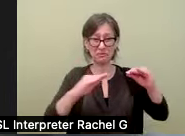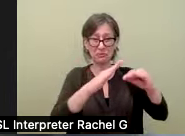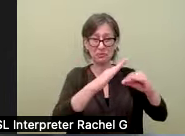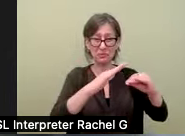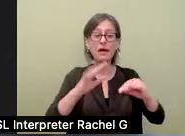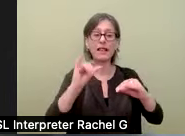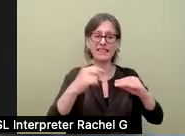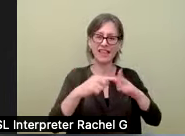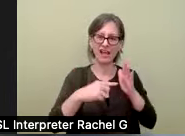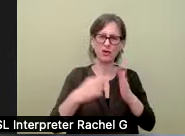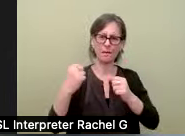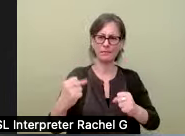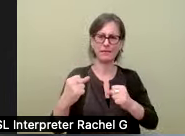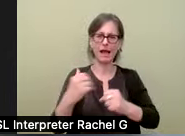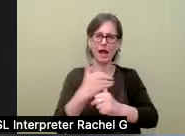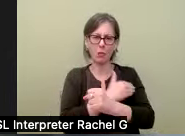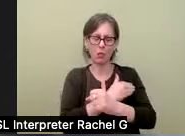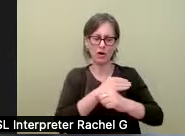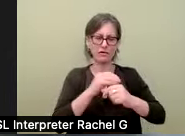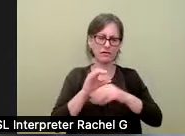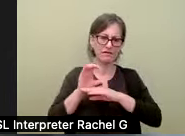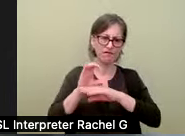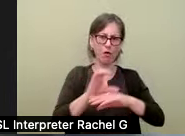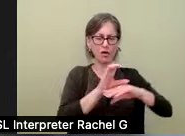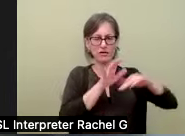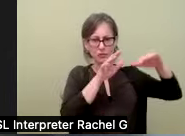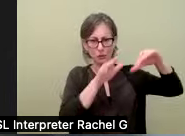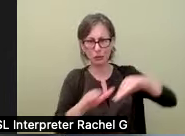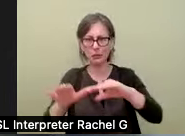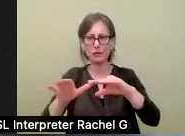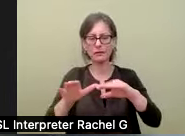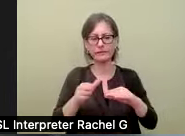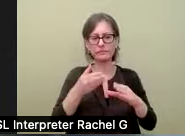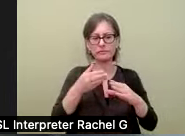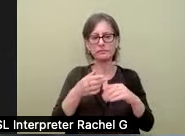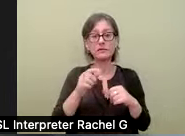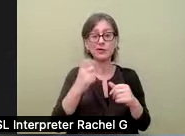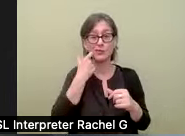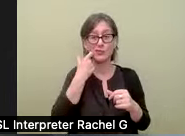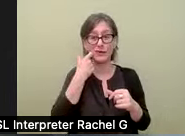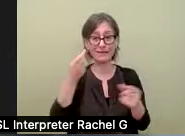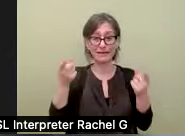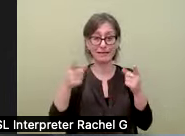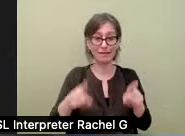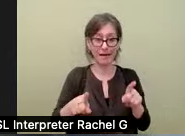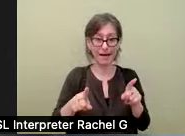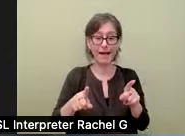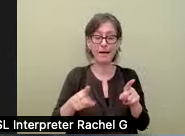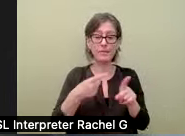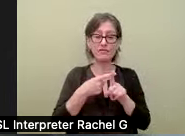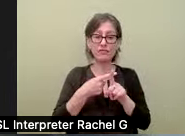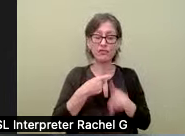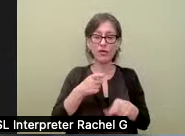showing the power and force of the tsunami as it traveled across the Pacific Ocean. The most recent tsunami was generated by